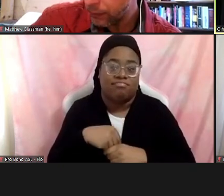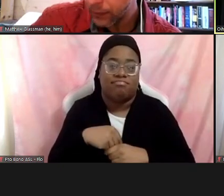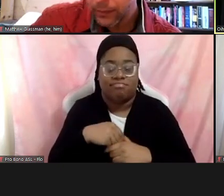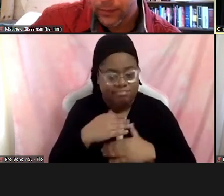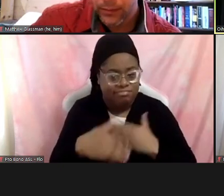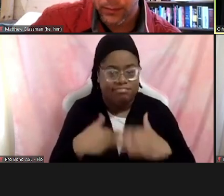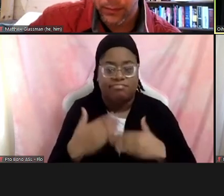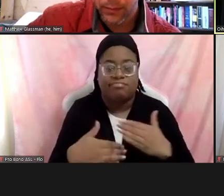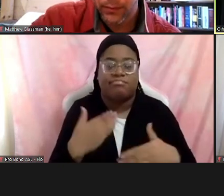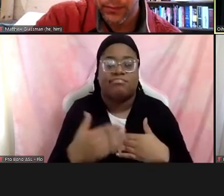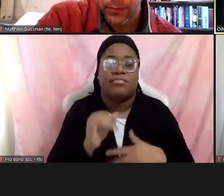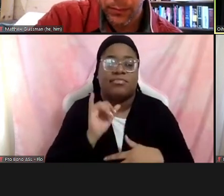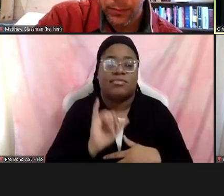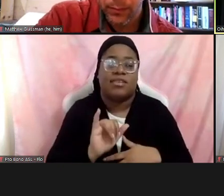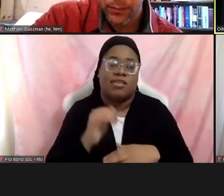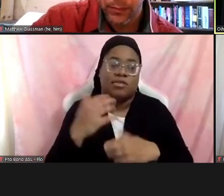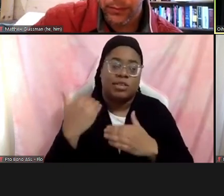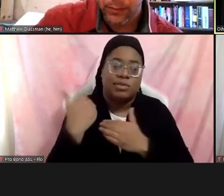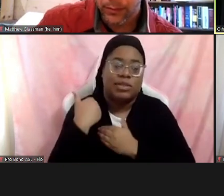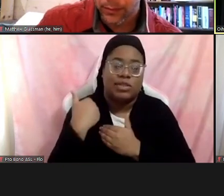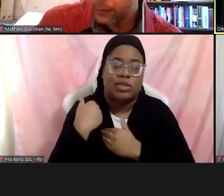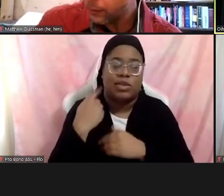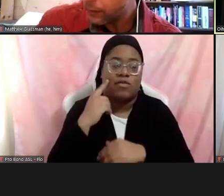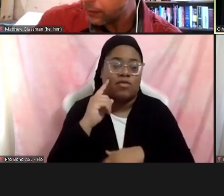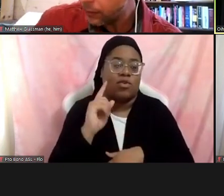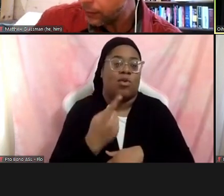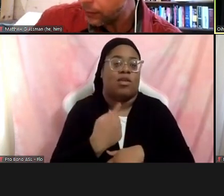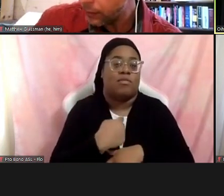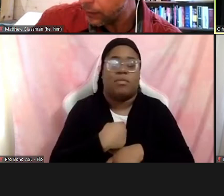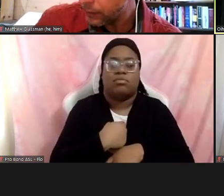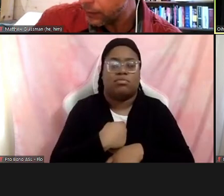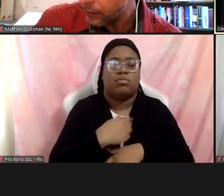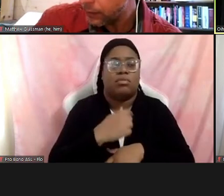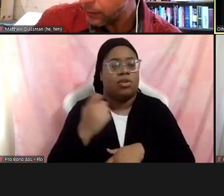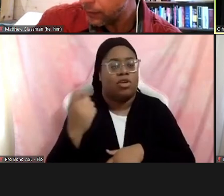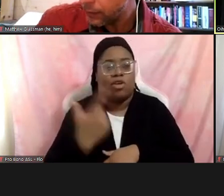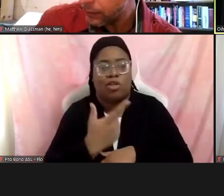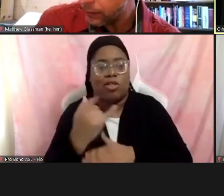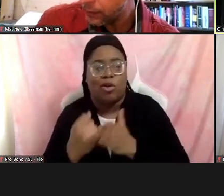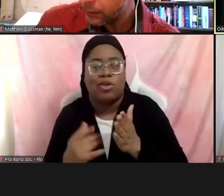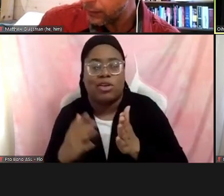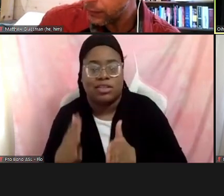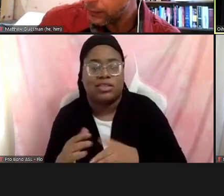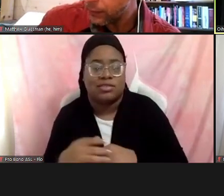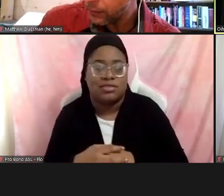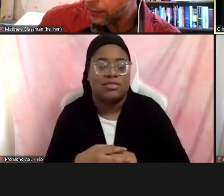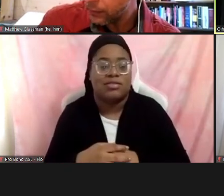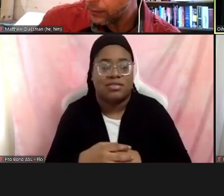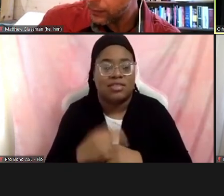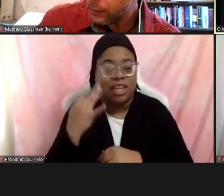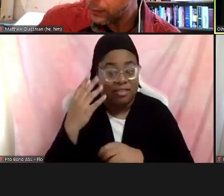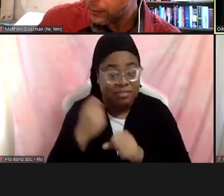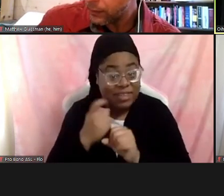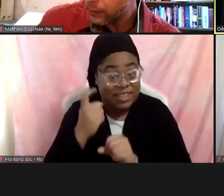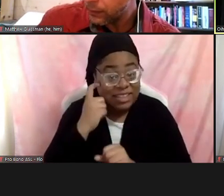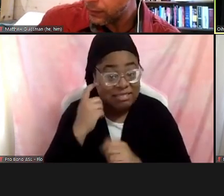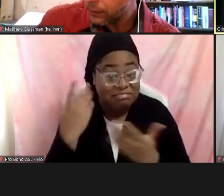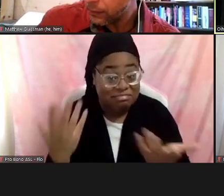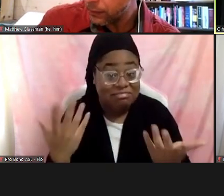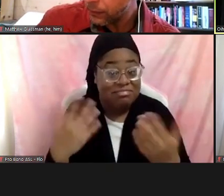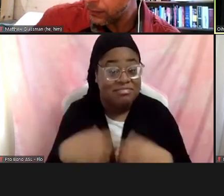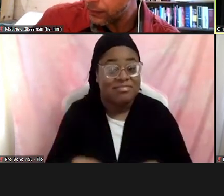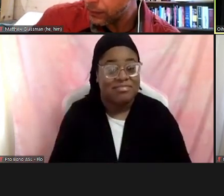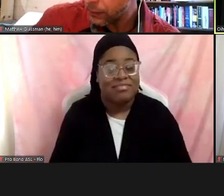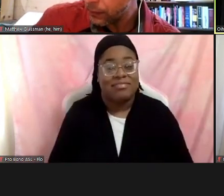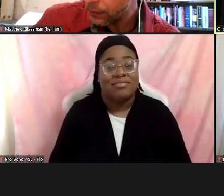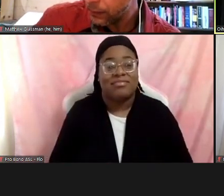I had the responsibility not only for me, but for the others coming too. I don't know if it makes sense, but I feel like that.